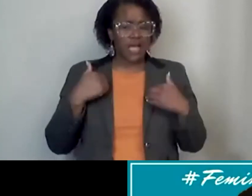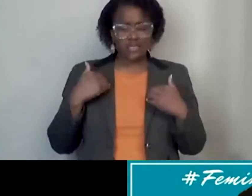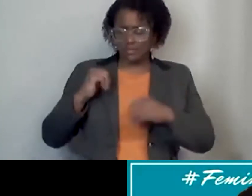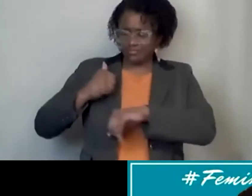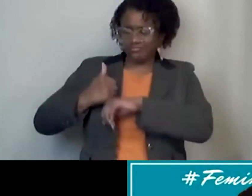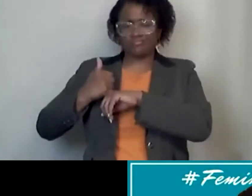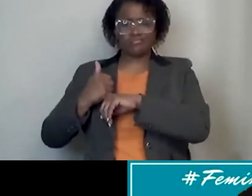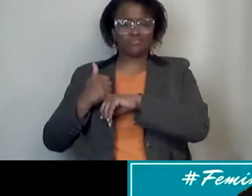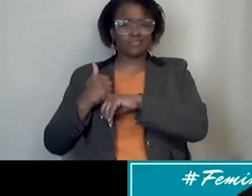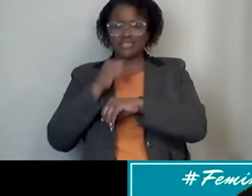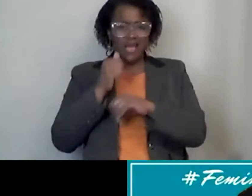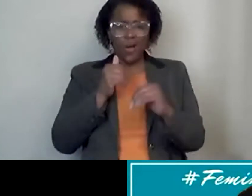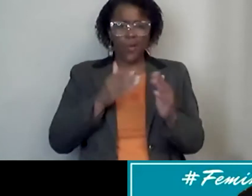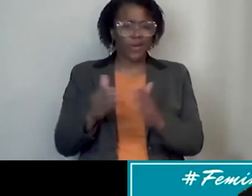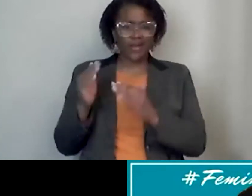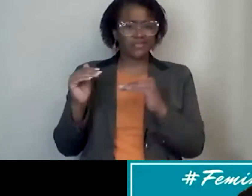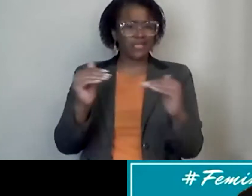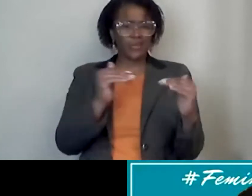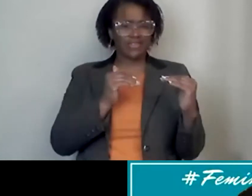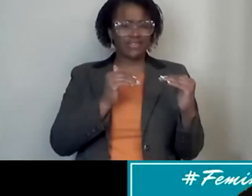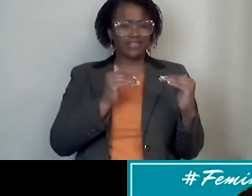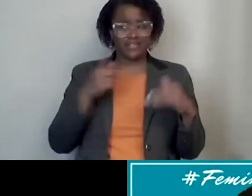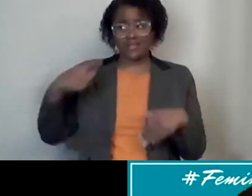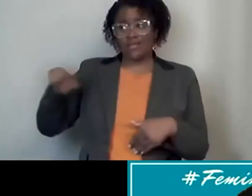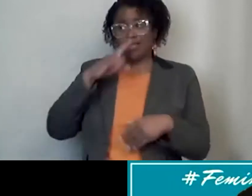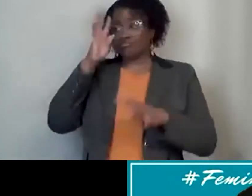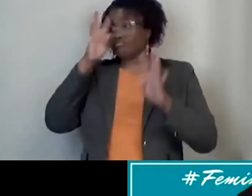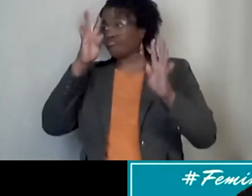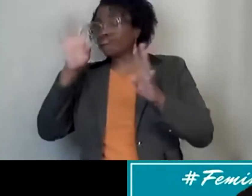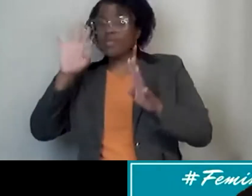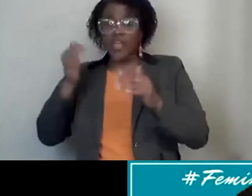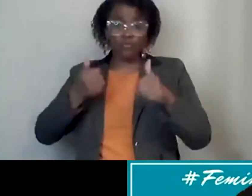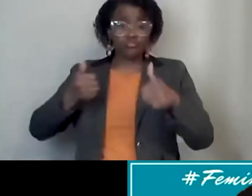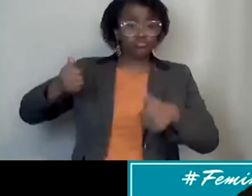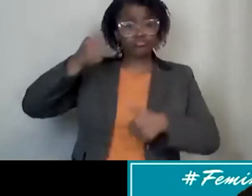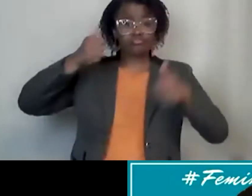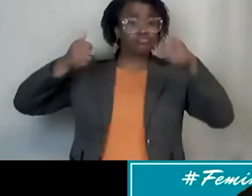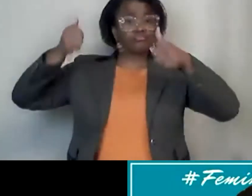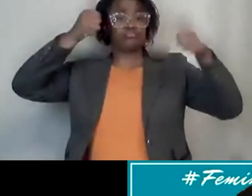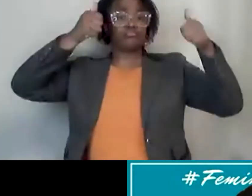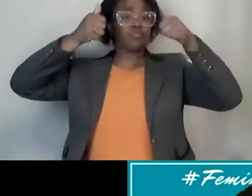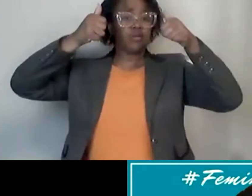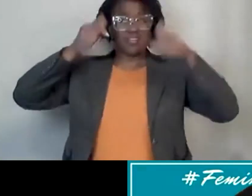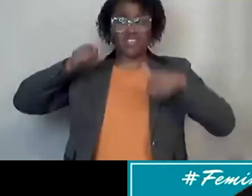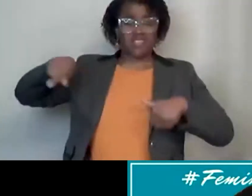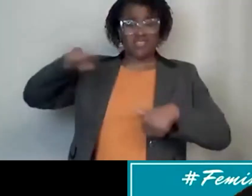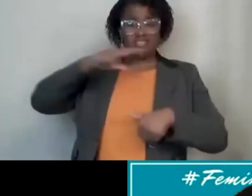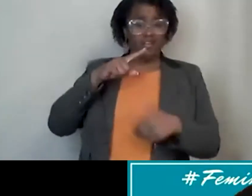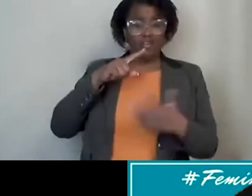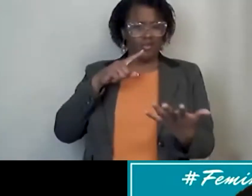unequally organized through socially constructed hierarchies, through all kinds of constructions